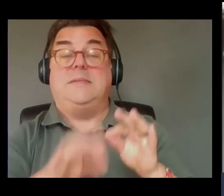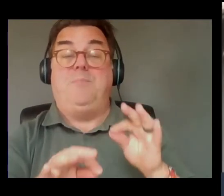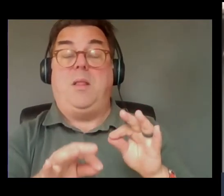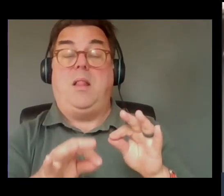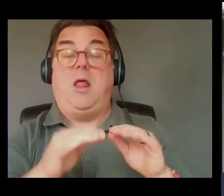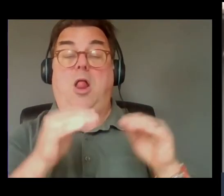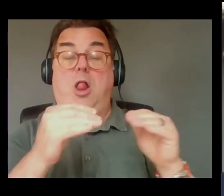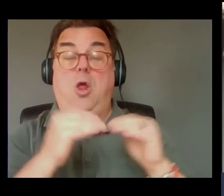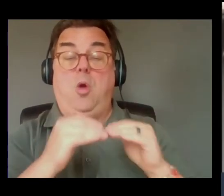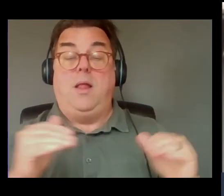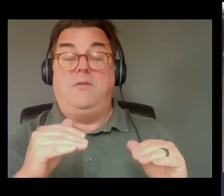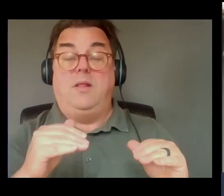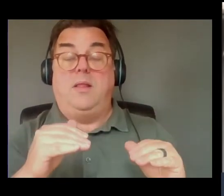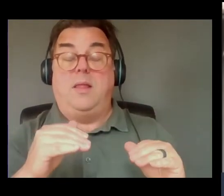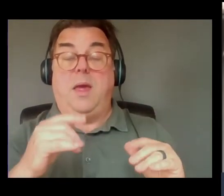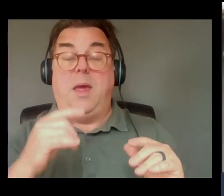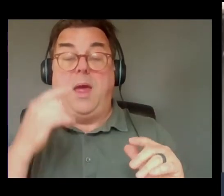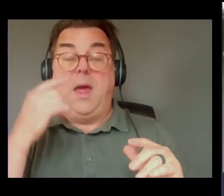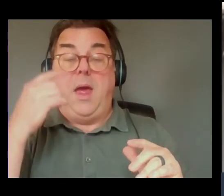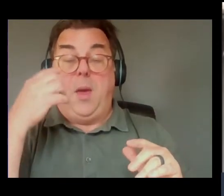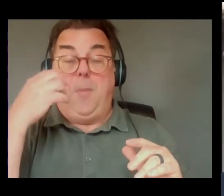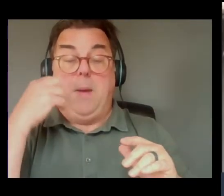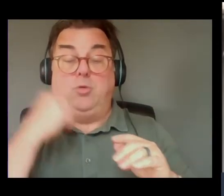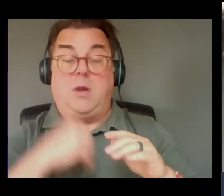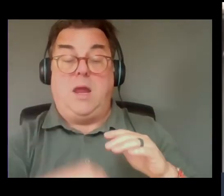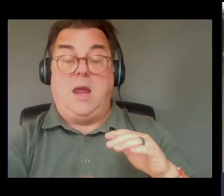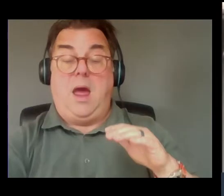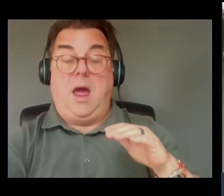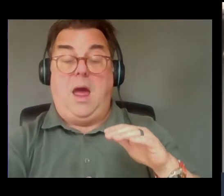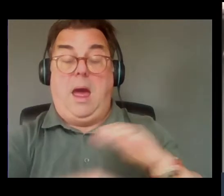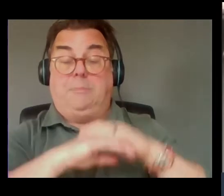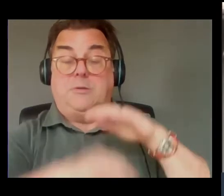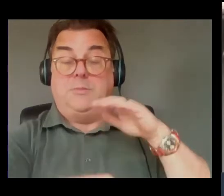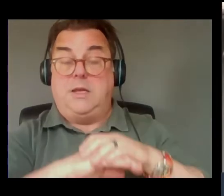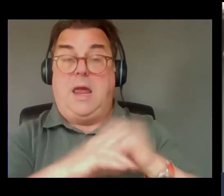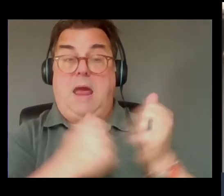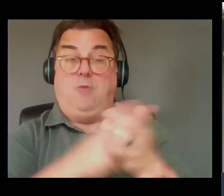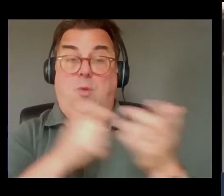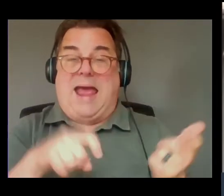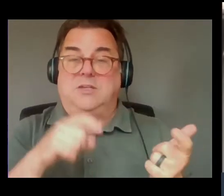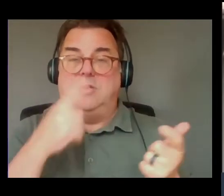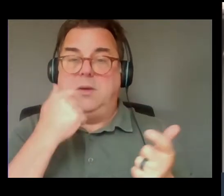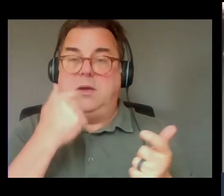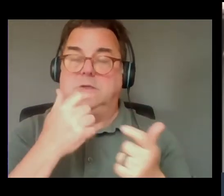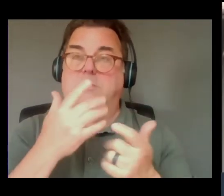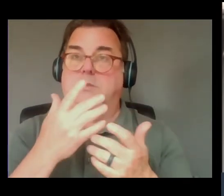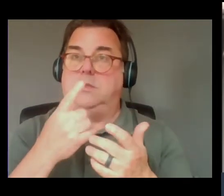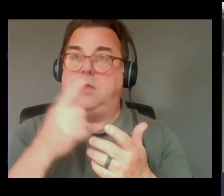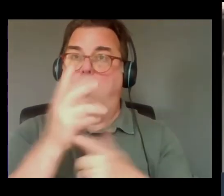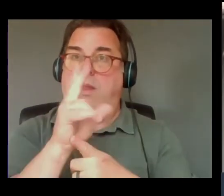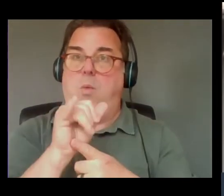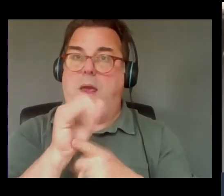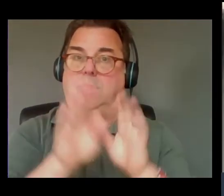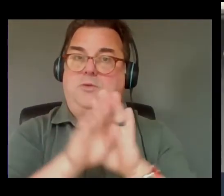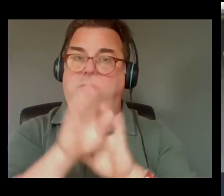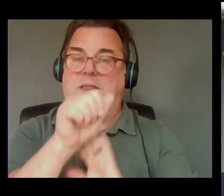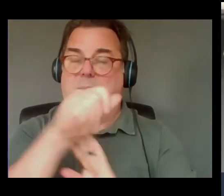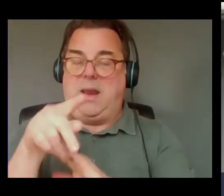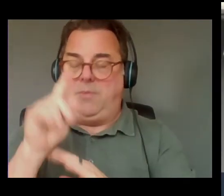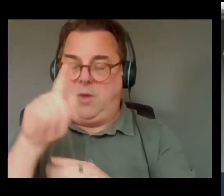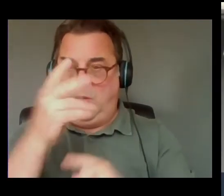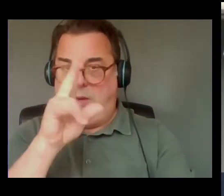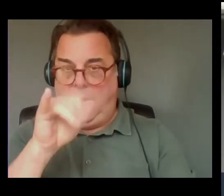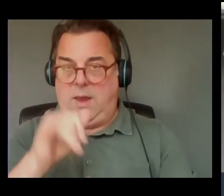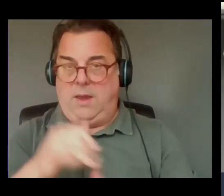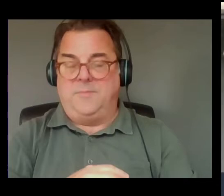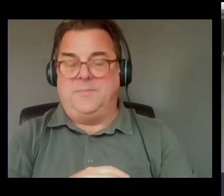that. And, everyone had to do it because it was just on the critical path for developing application. And